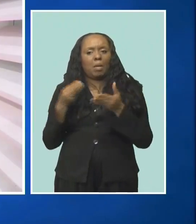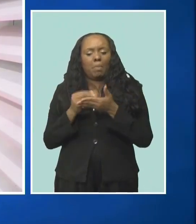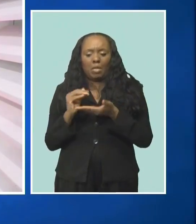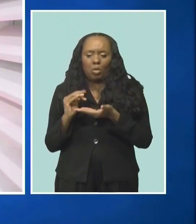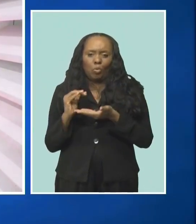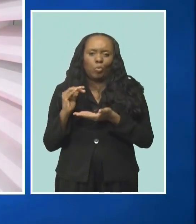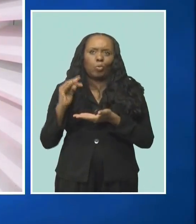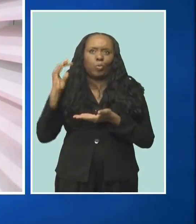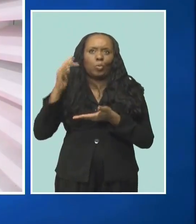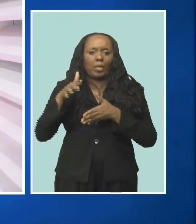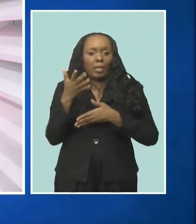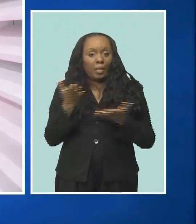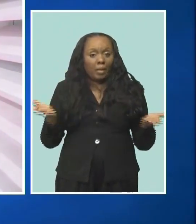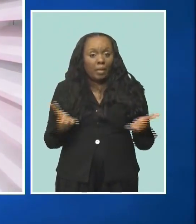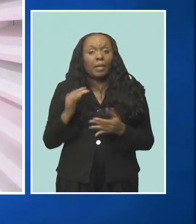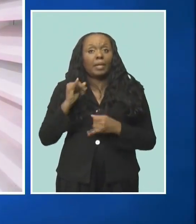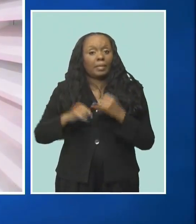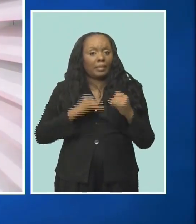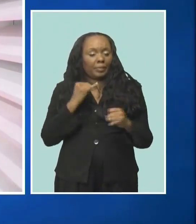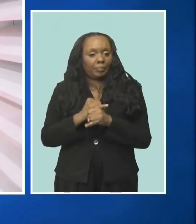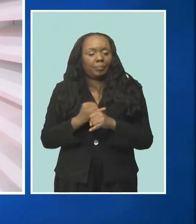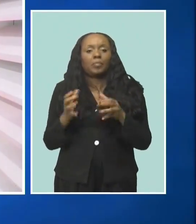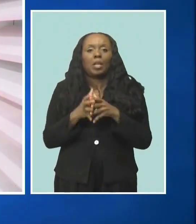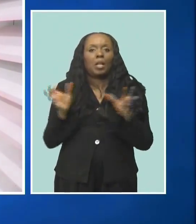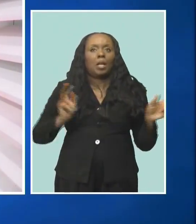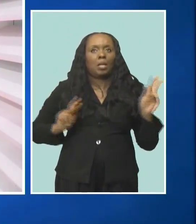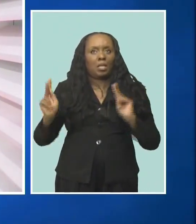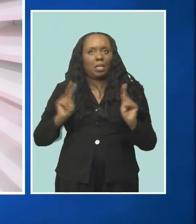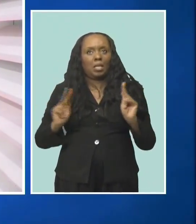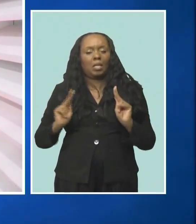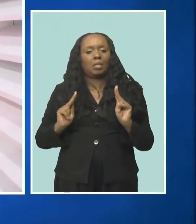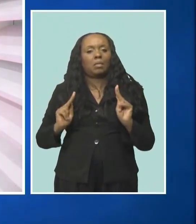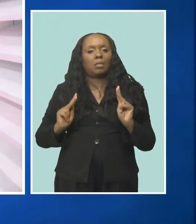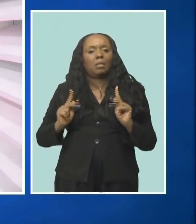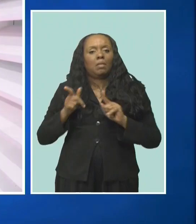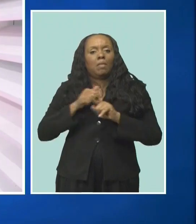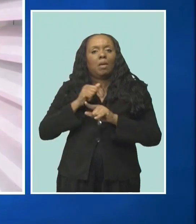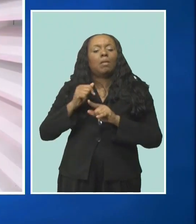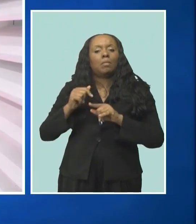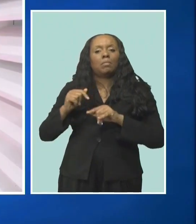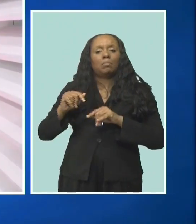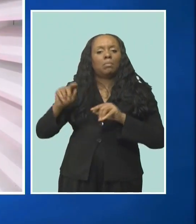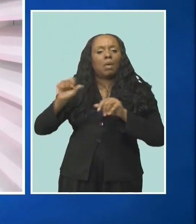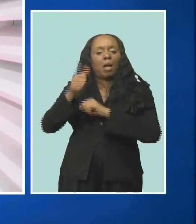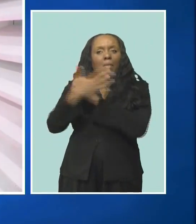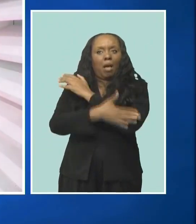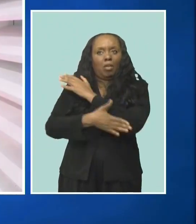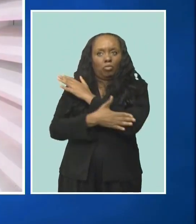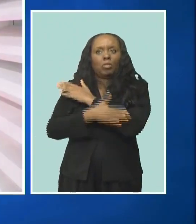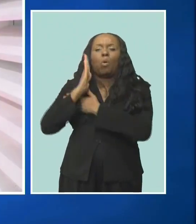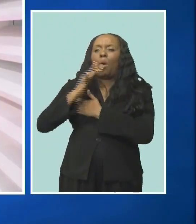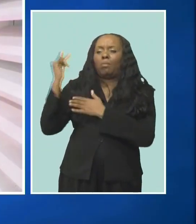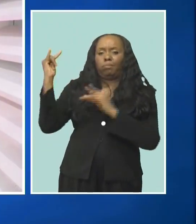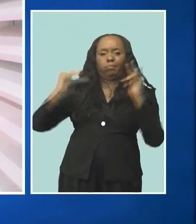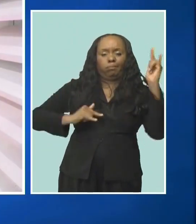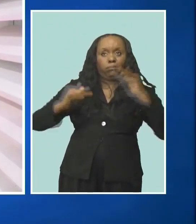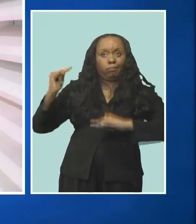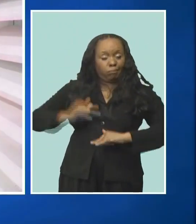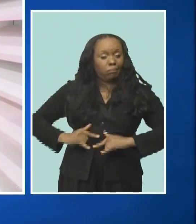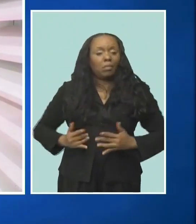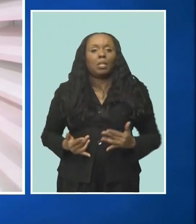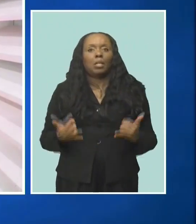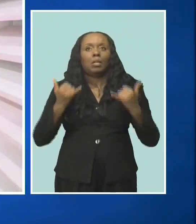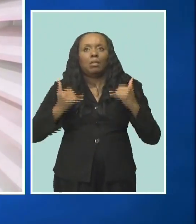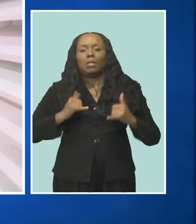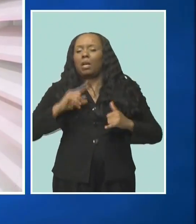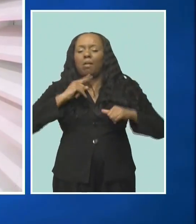also internationally. I know we have a lot of persons coming from overseas who will be attending, and I mean right now things are